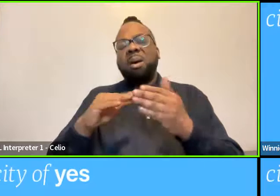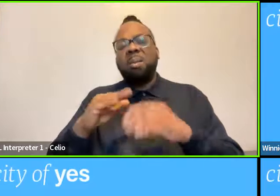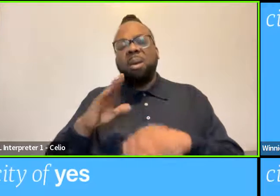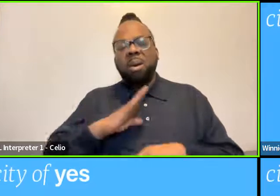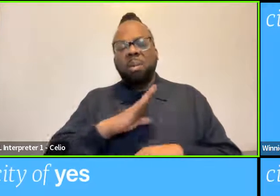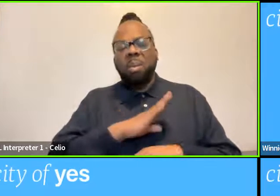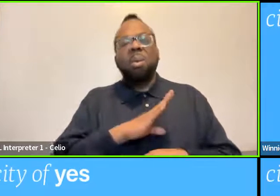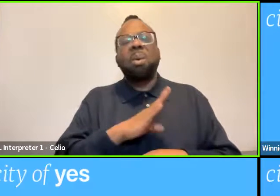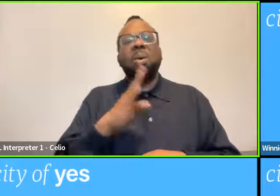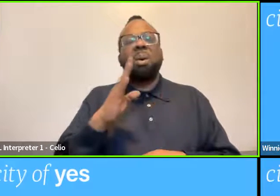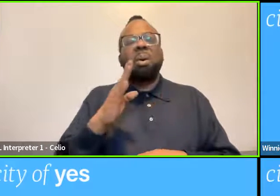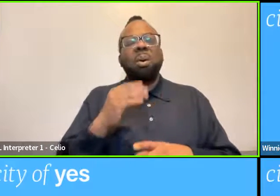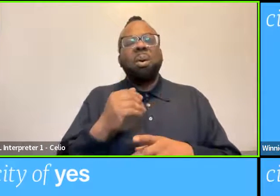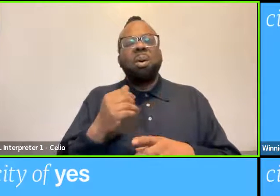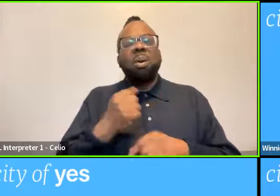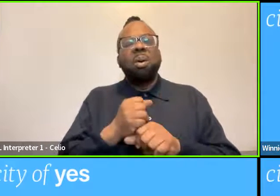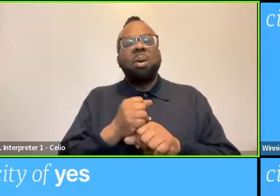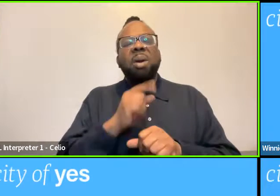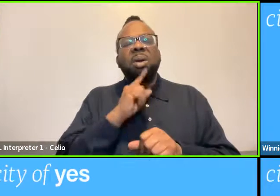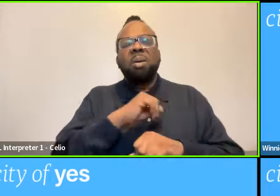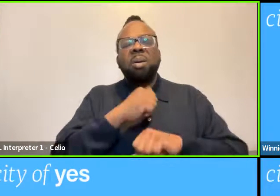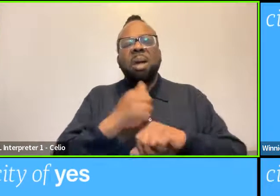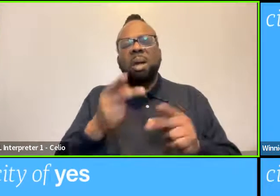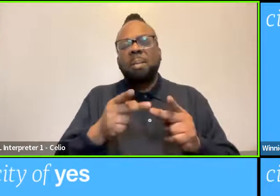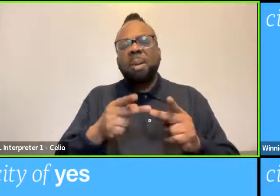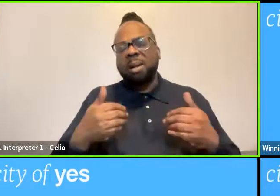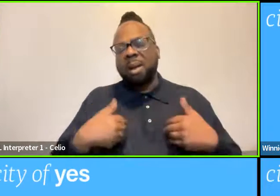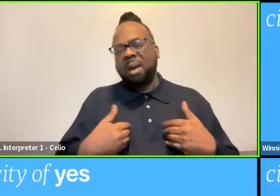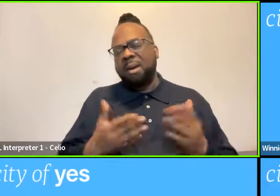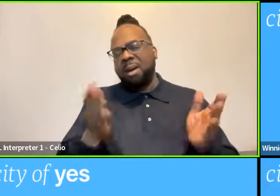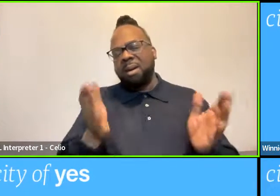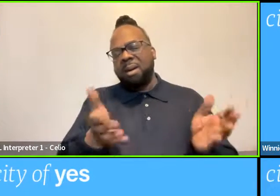to have these conversations. So again,